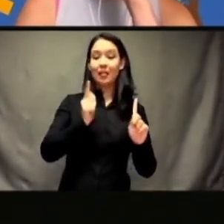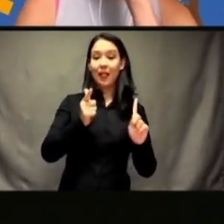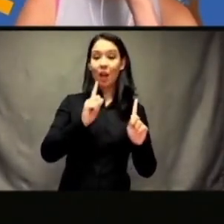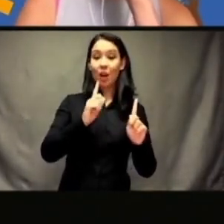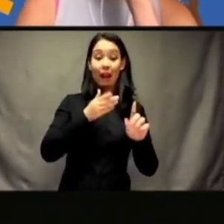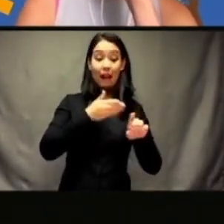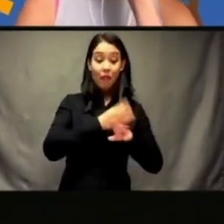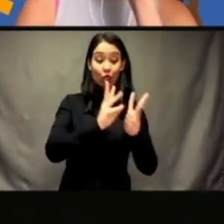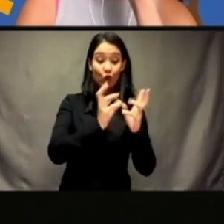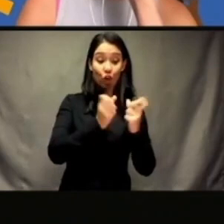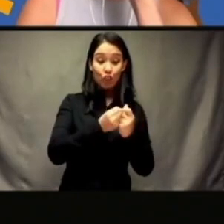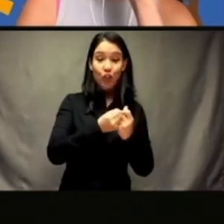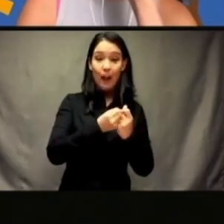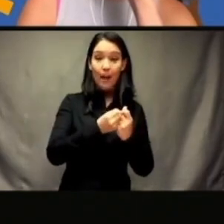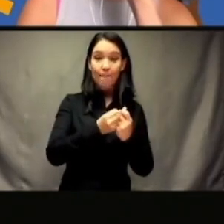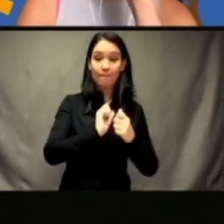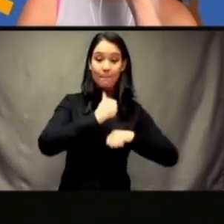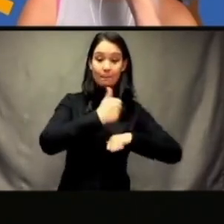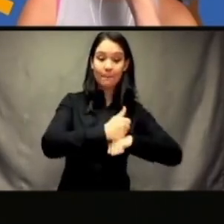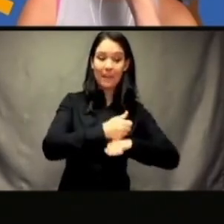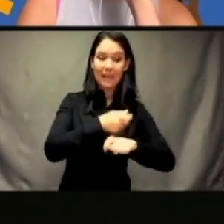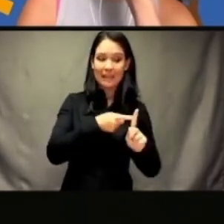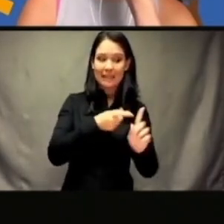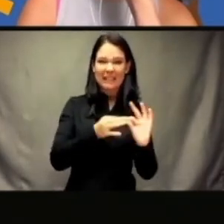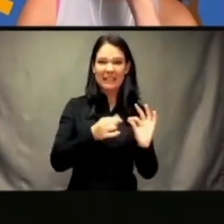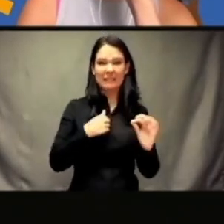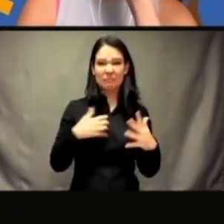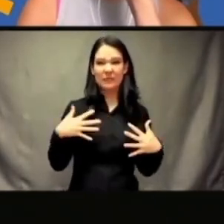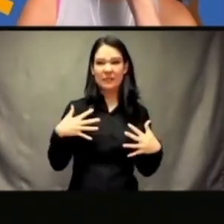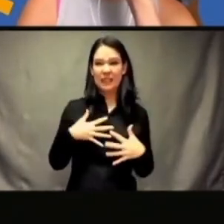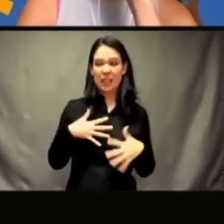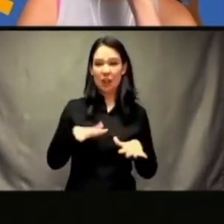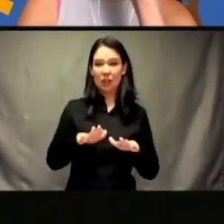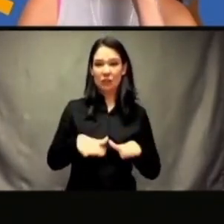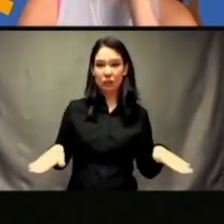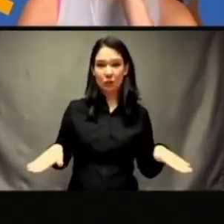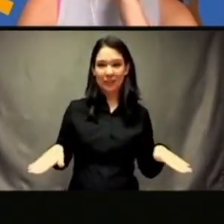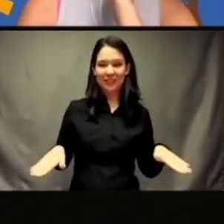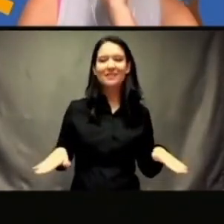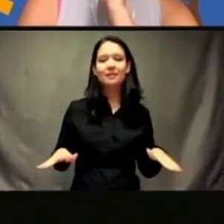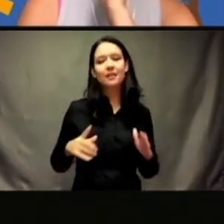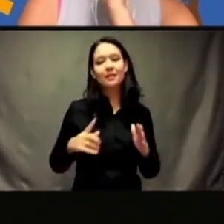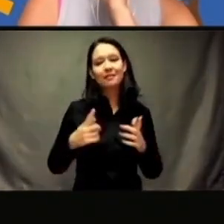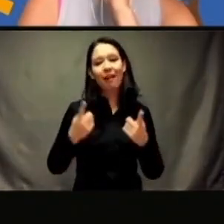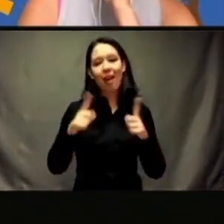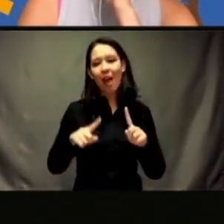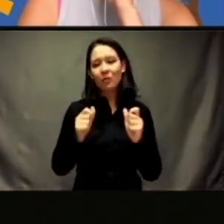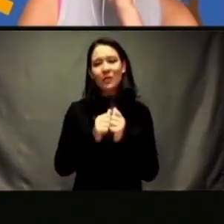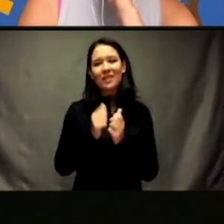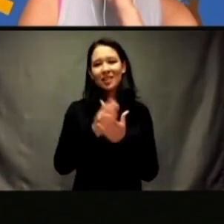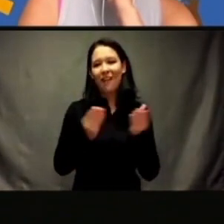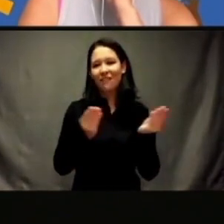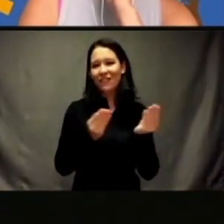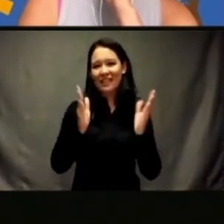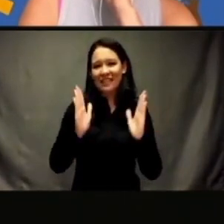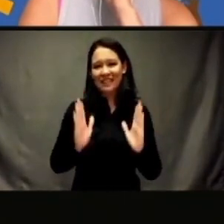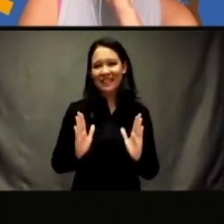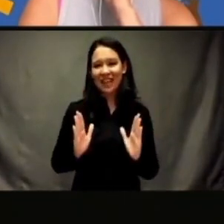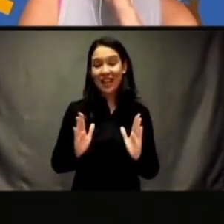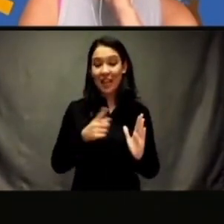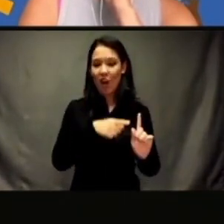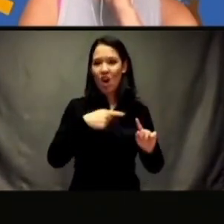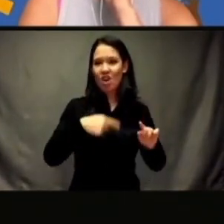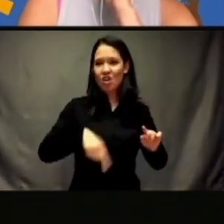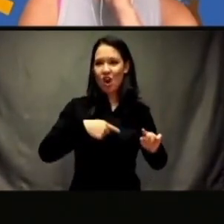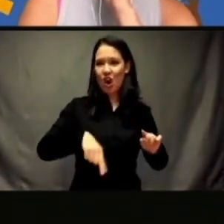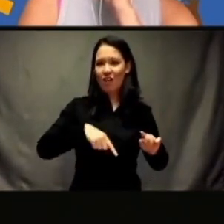implementation admitted to me that he was kind of scared of children. And this happens with some facilitators that they are nervous